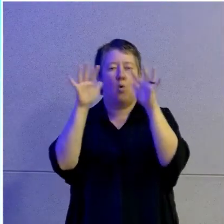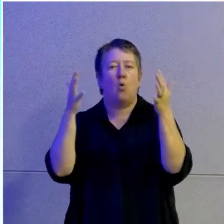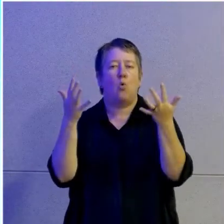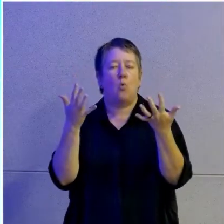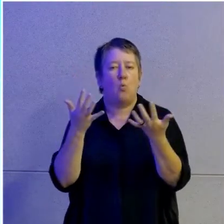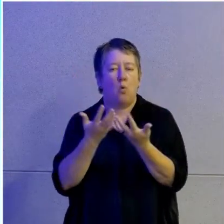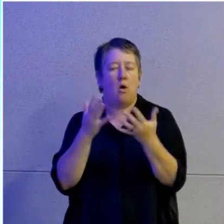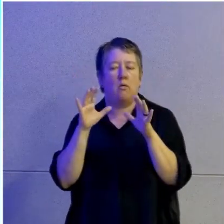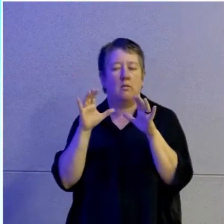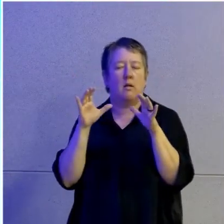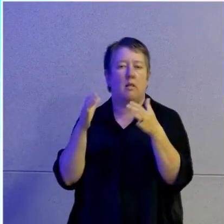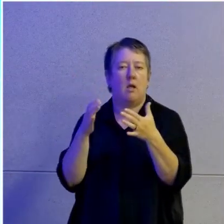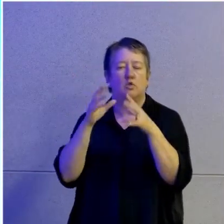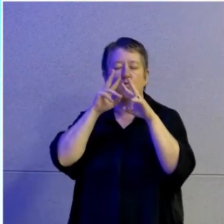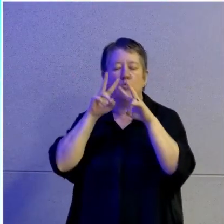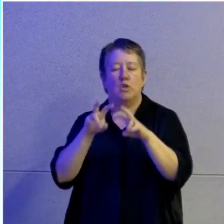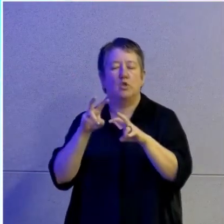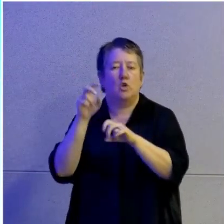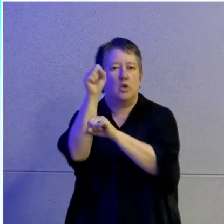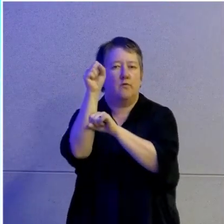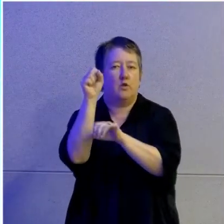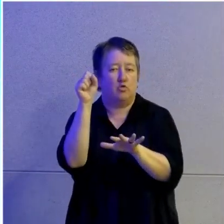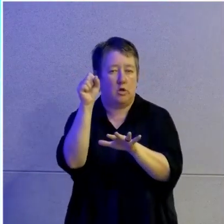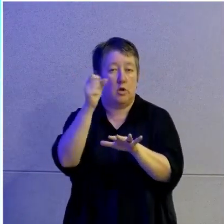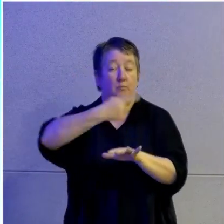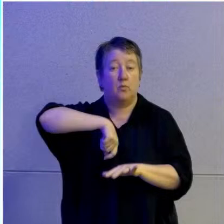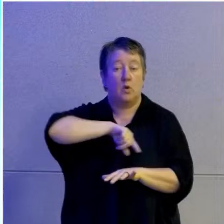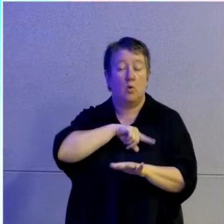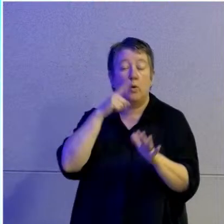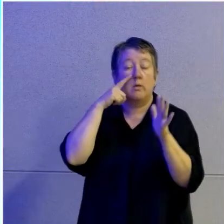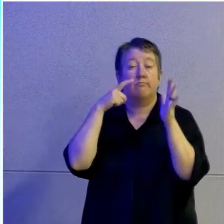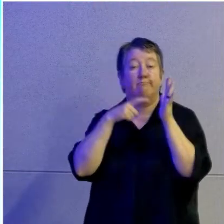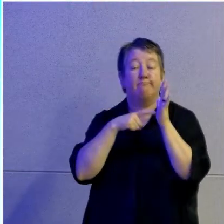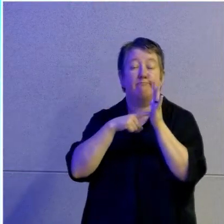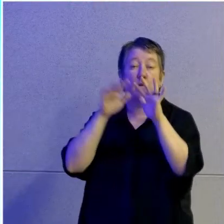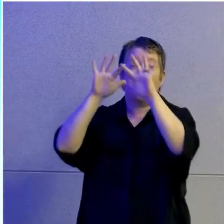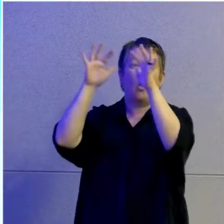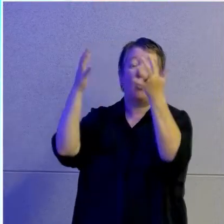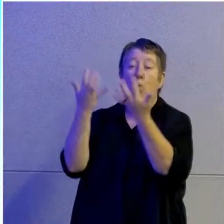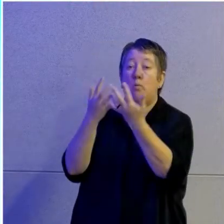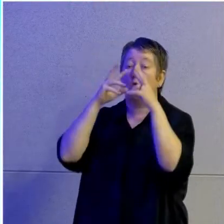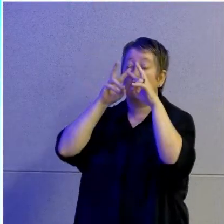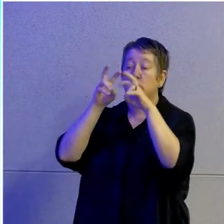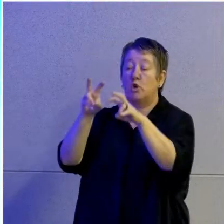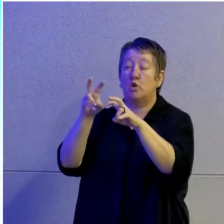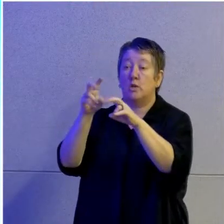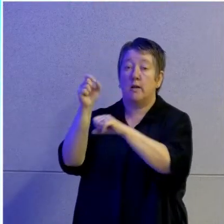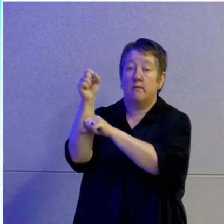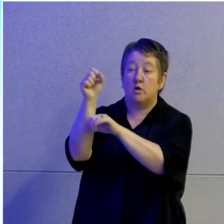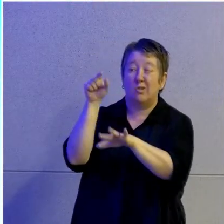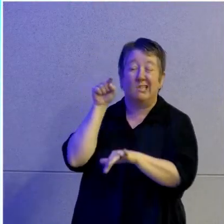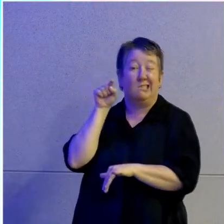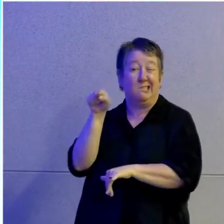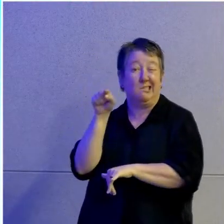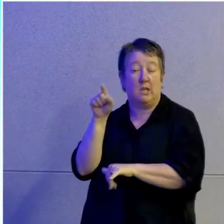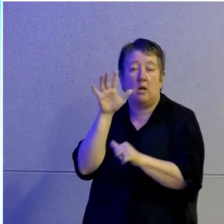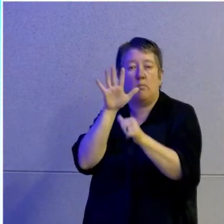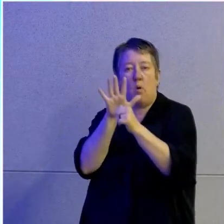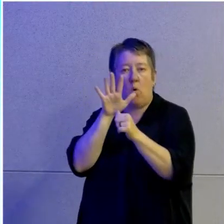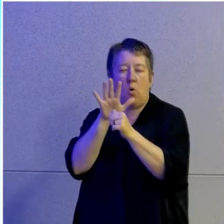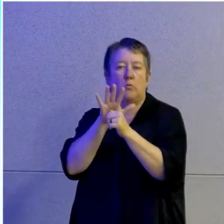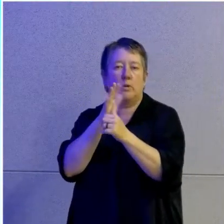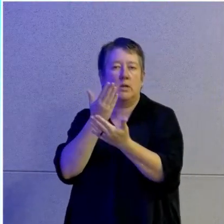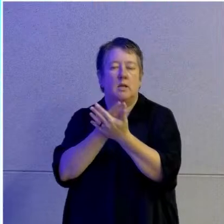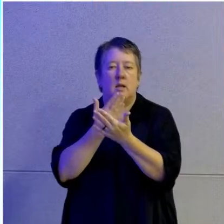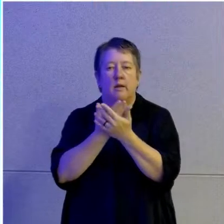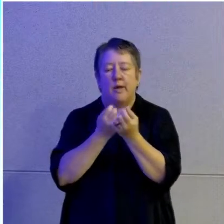infrastructure. We recognize global research infrastructure as critical for advancement of a number